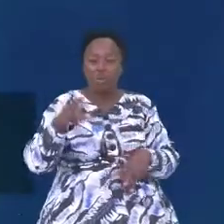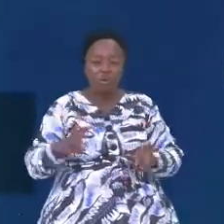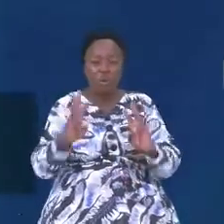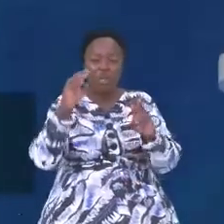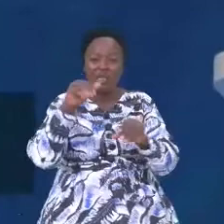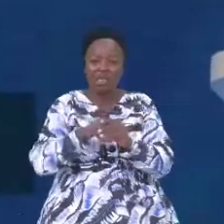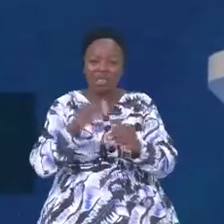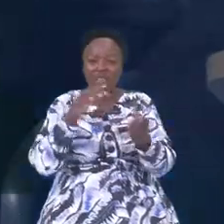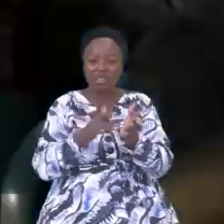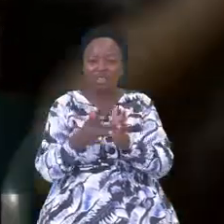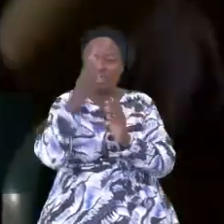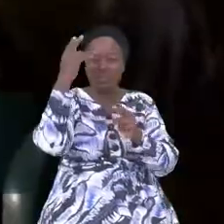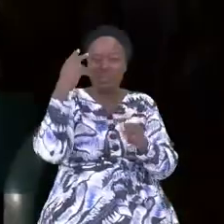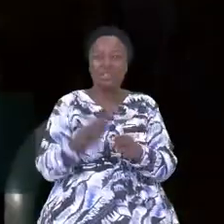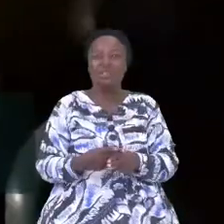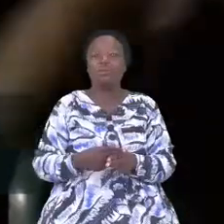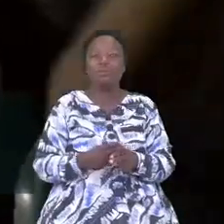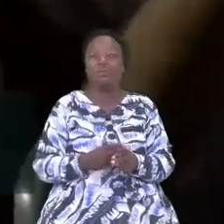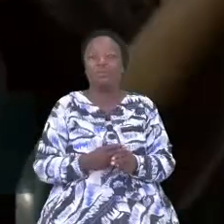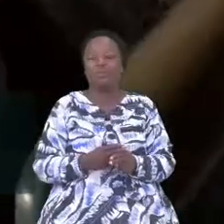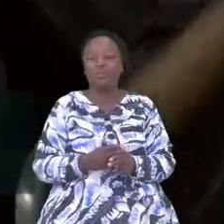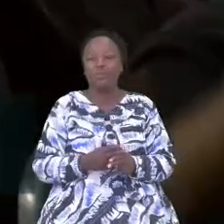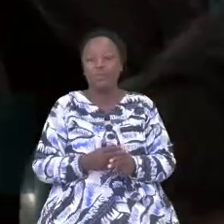in Jesus' name.